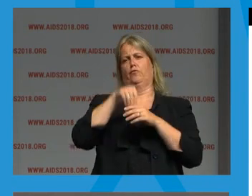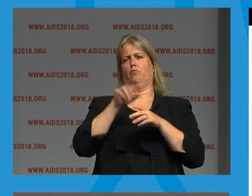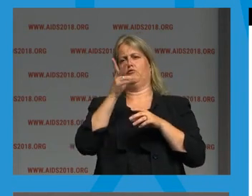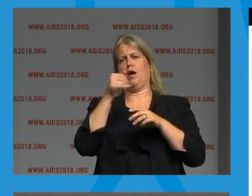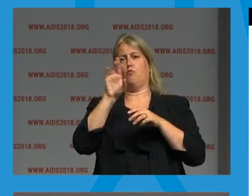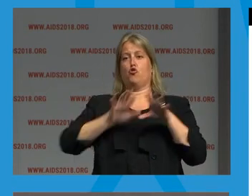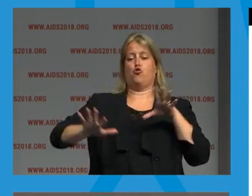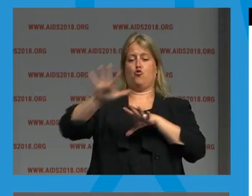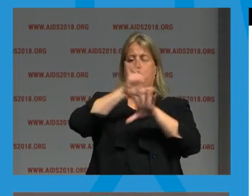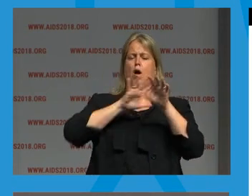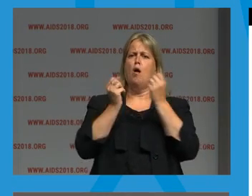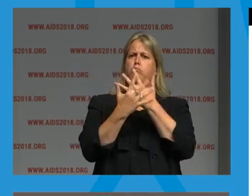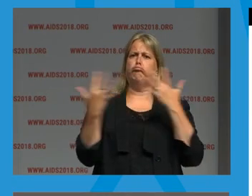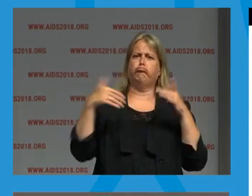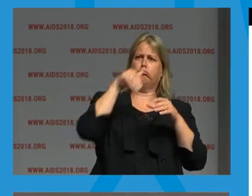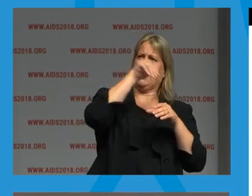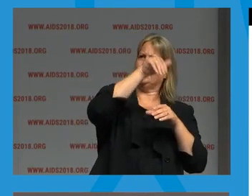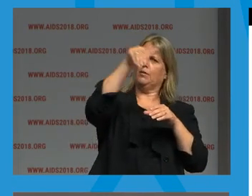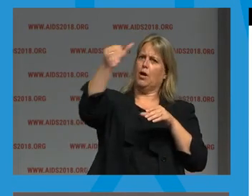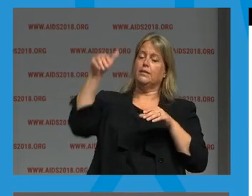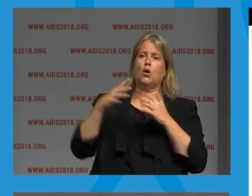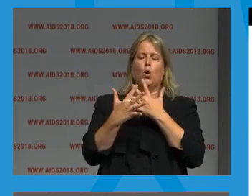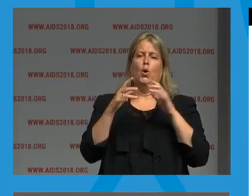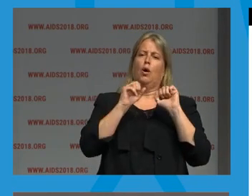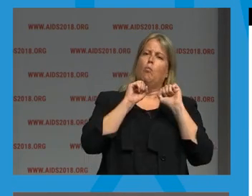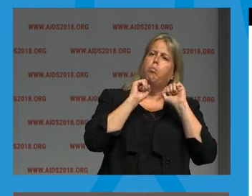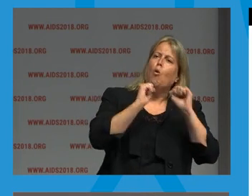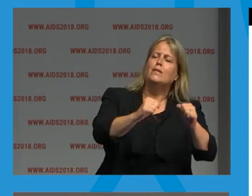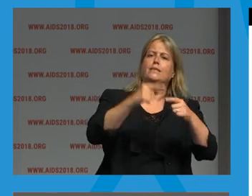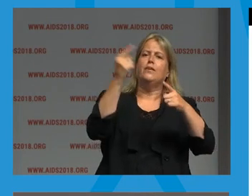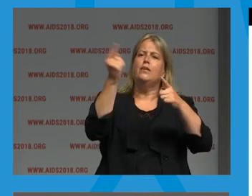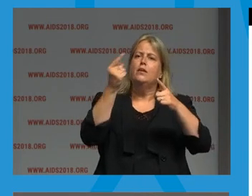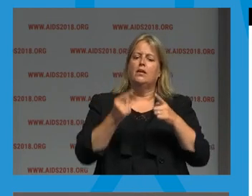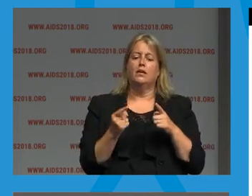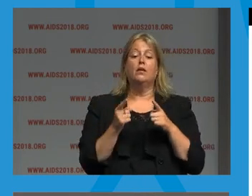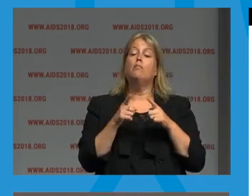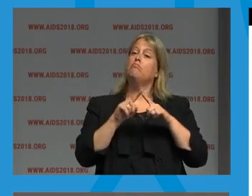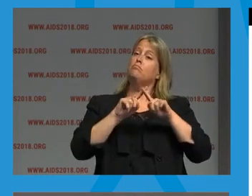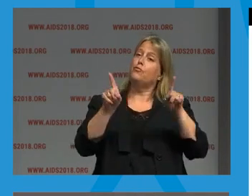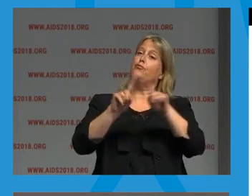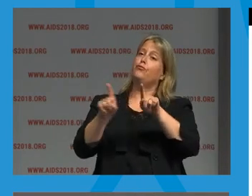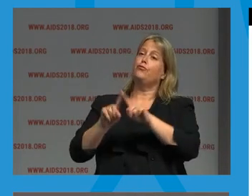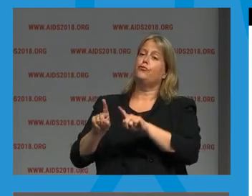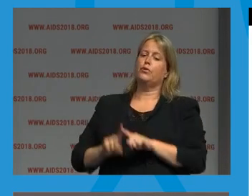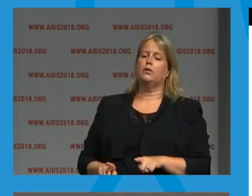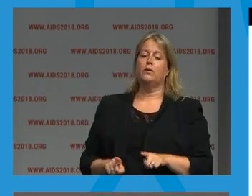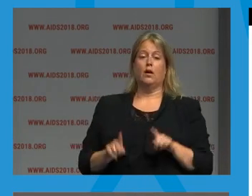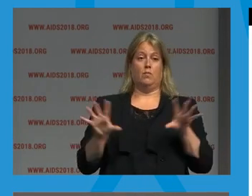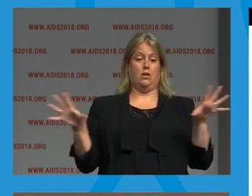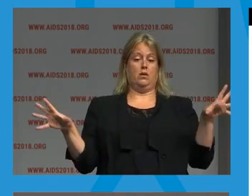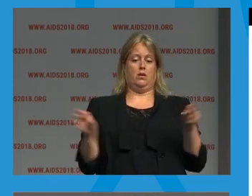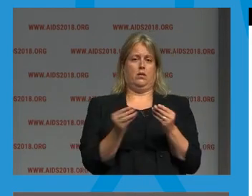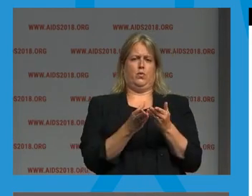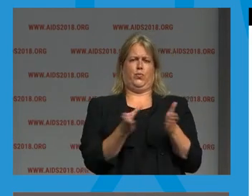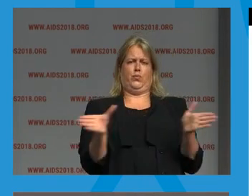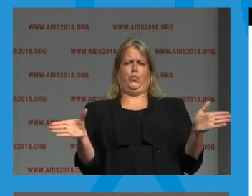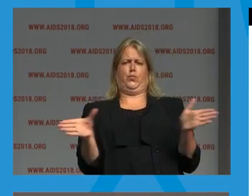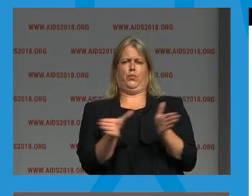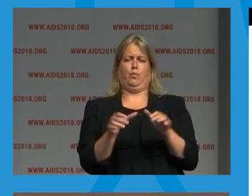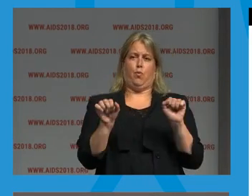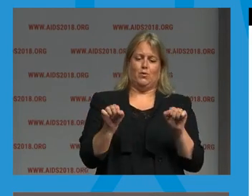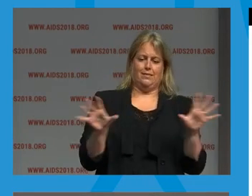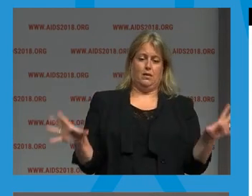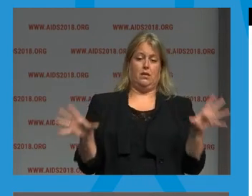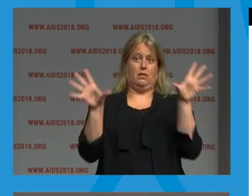antibodies with varying potencies and varying breadth. If you plot the breadth and the potency